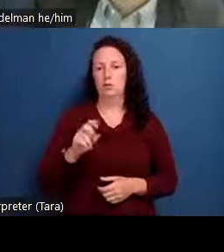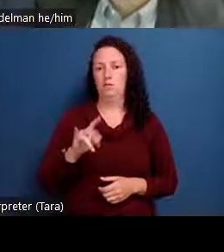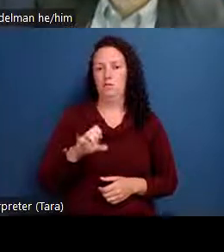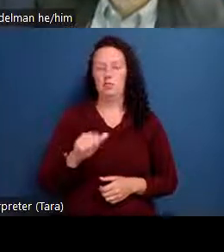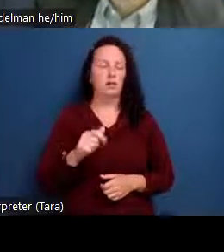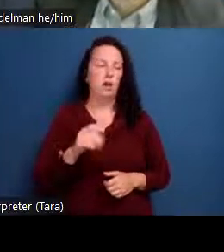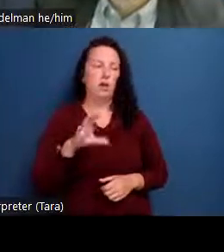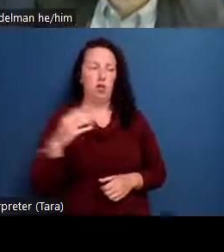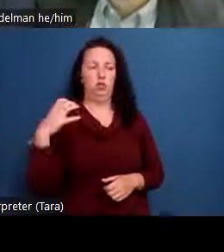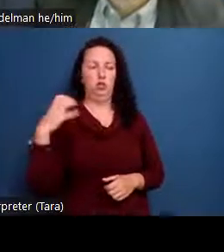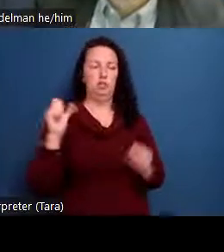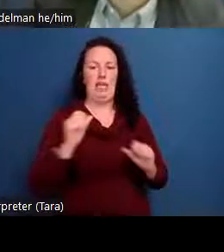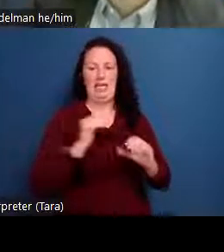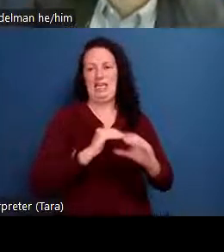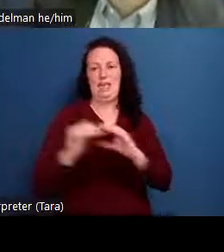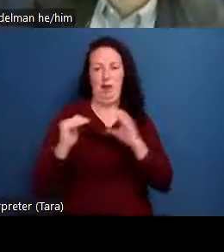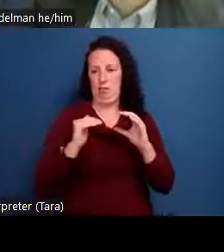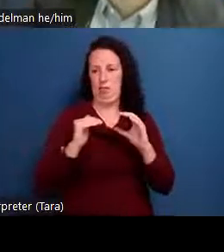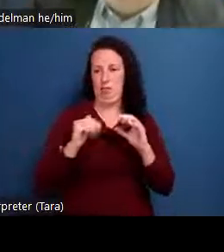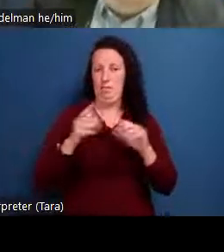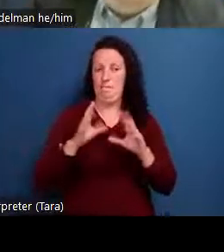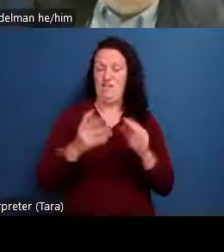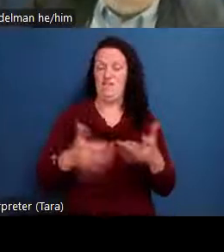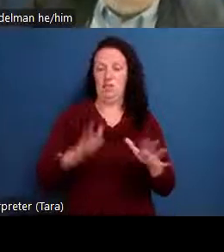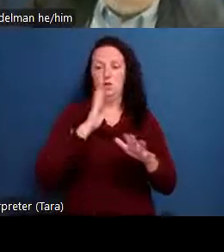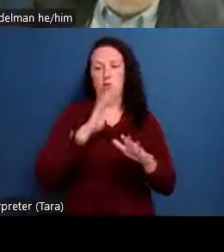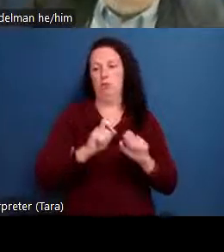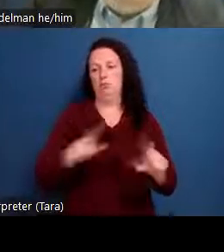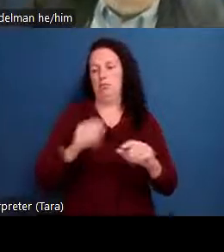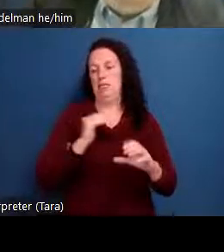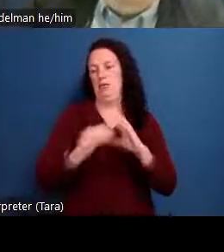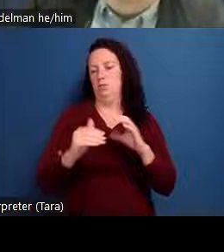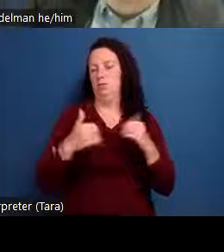email to everyone immediately after the meeting so that we have a written record.